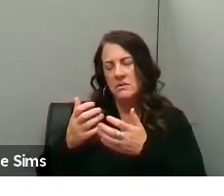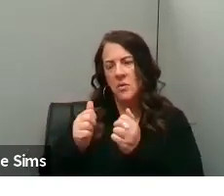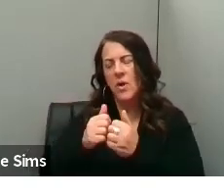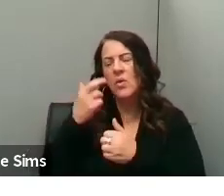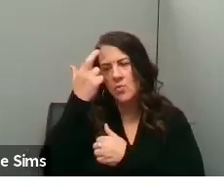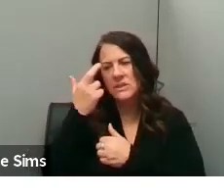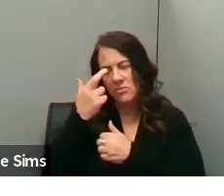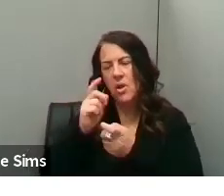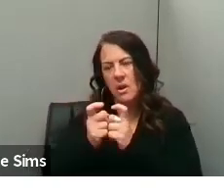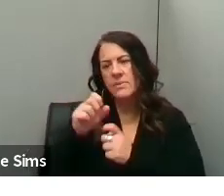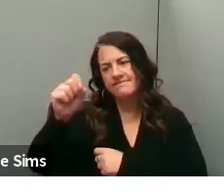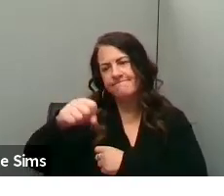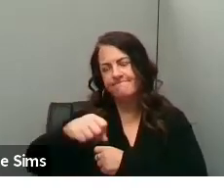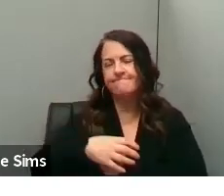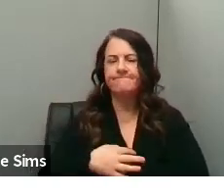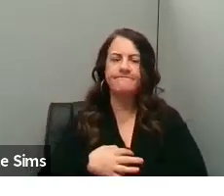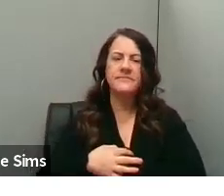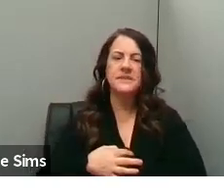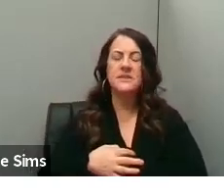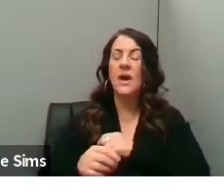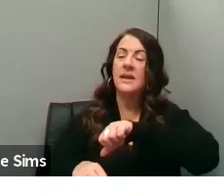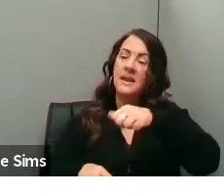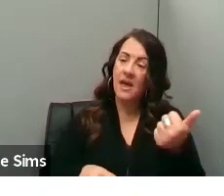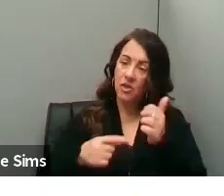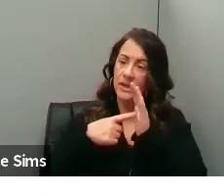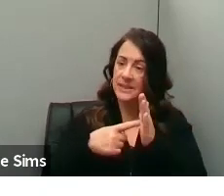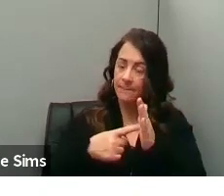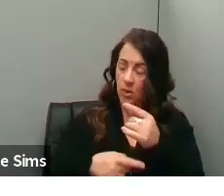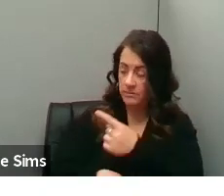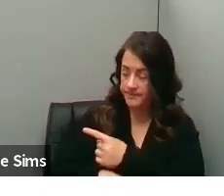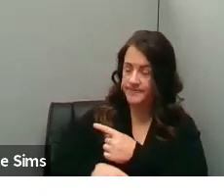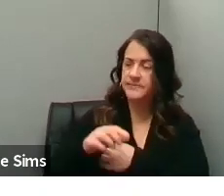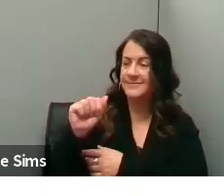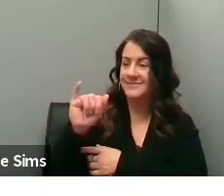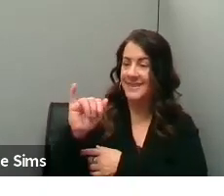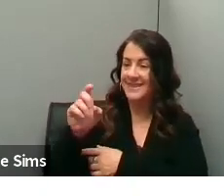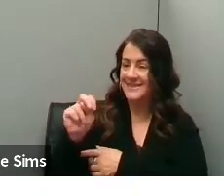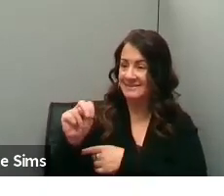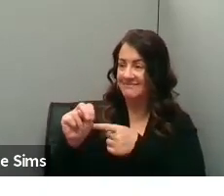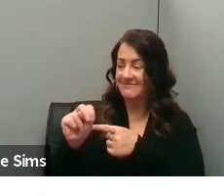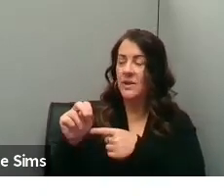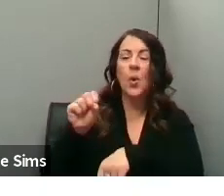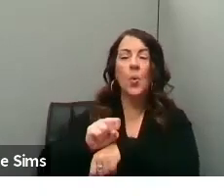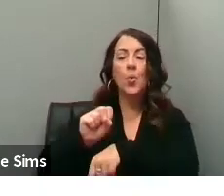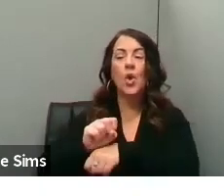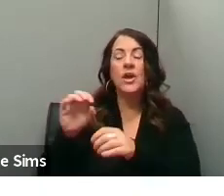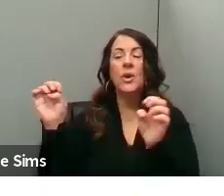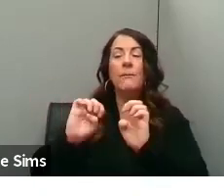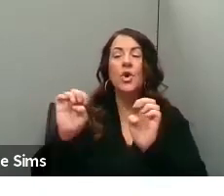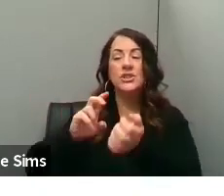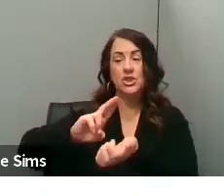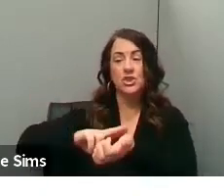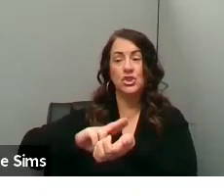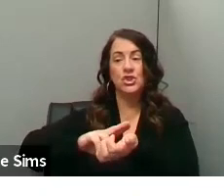So here's a new example. Aiden has been an emergency room nurse at State Hospital for 8